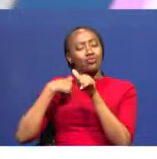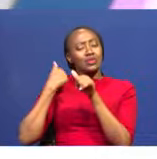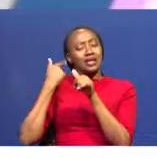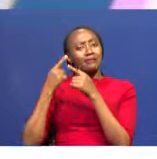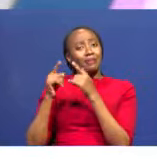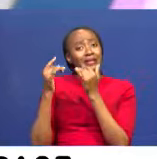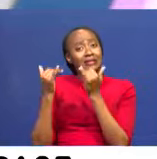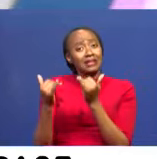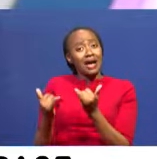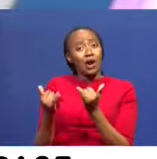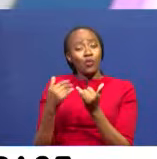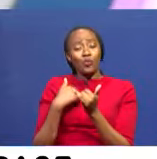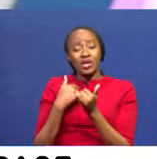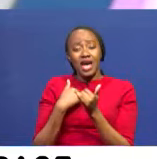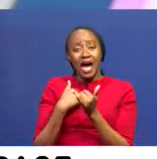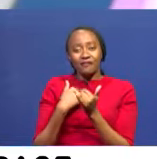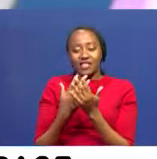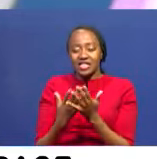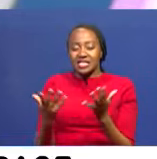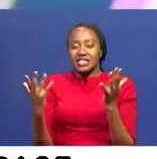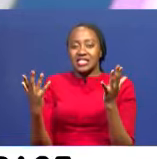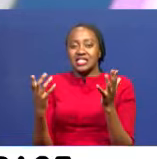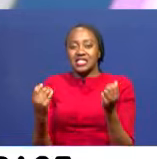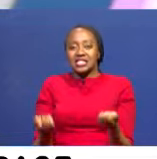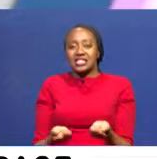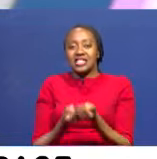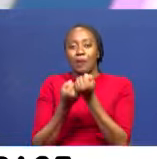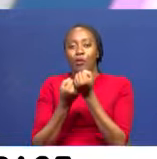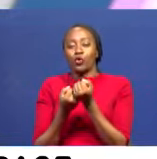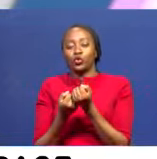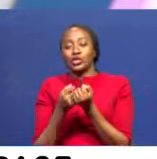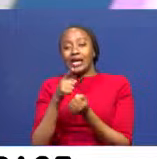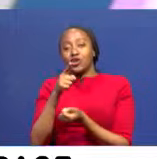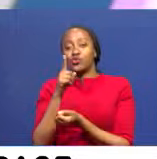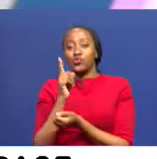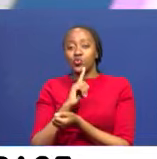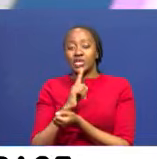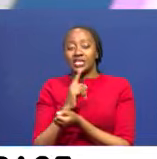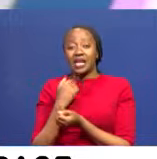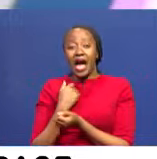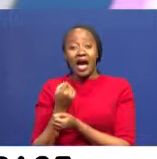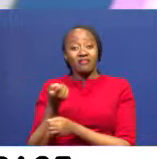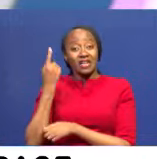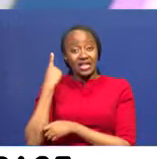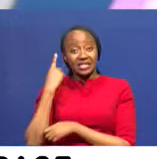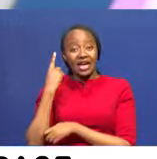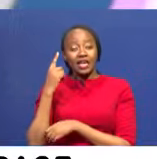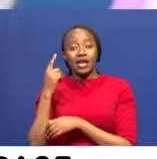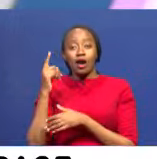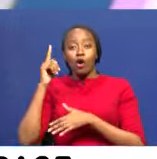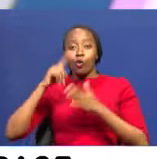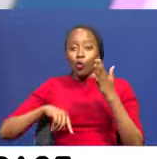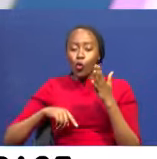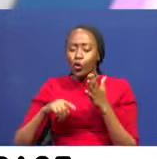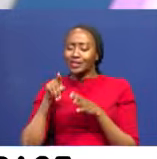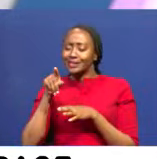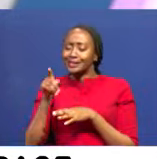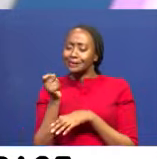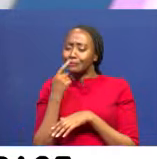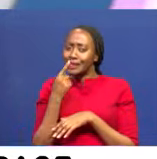now we are having tools that support, you know, the risks, that help you understand the risks around a particular